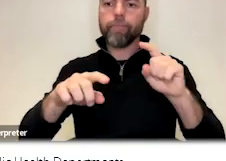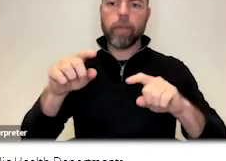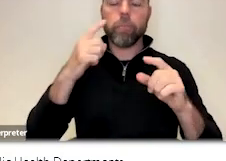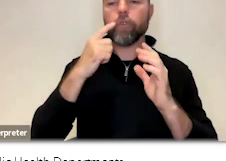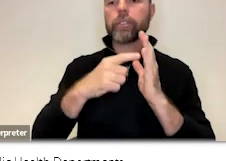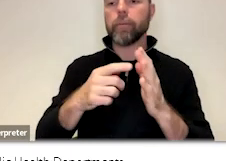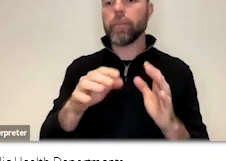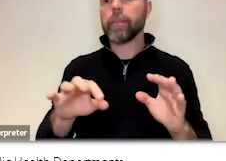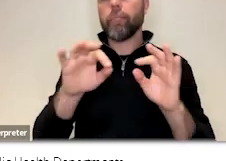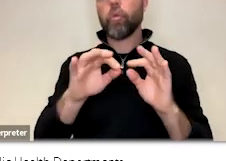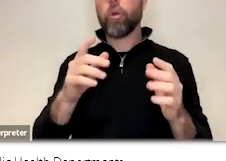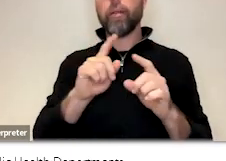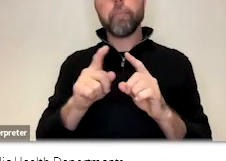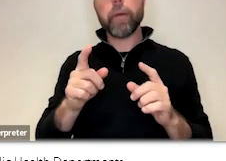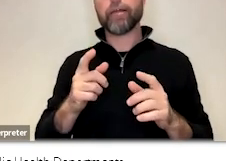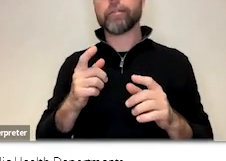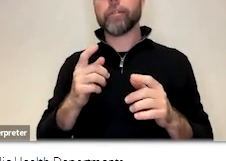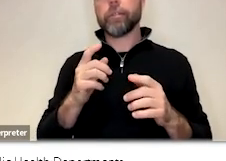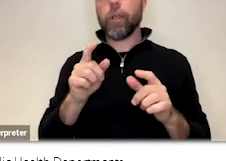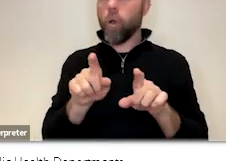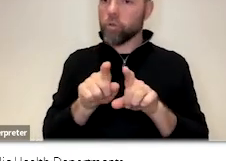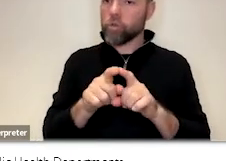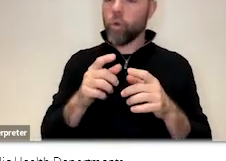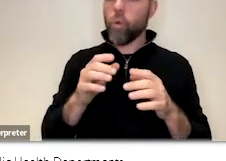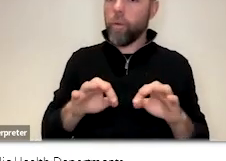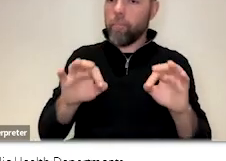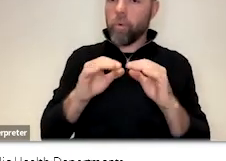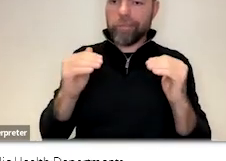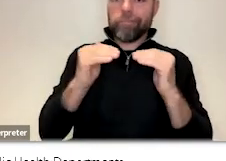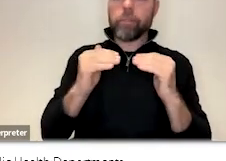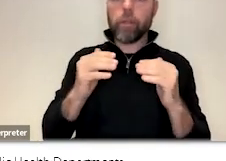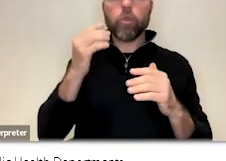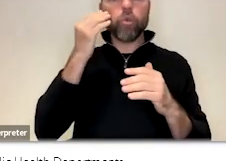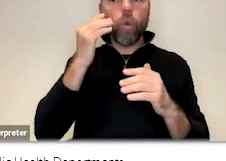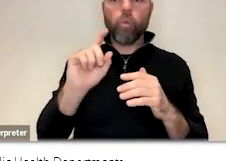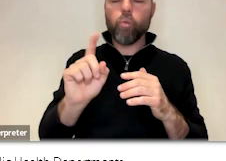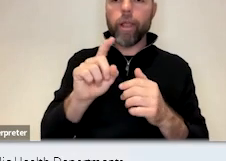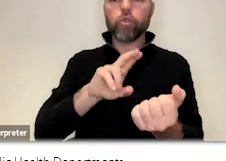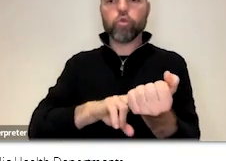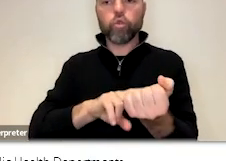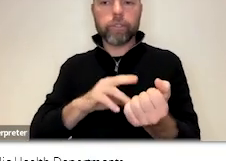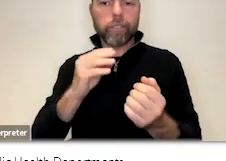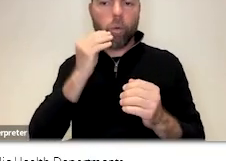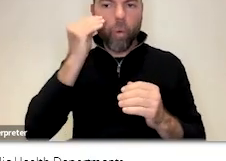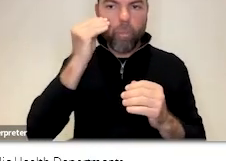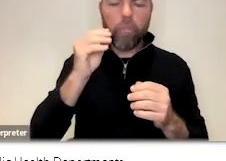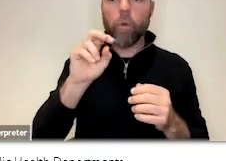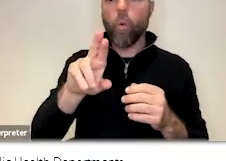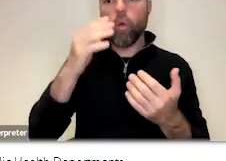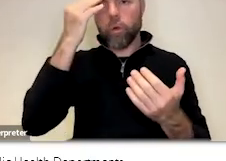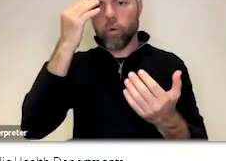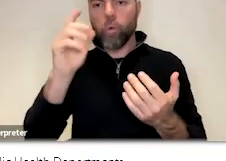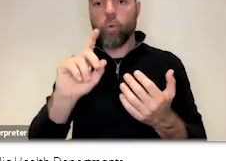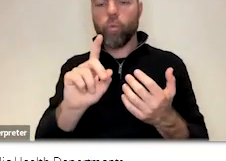example, is important, but it's also just as important to know where, for example, our nursing homes are, or to know